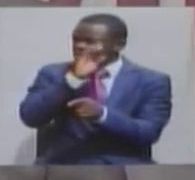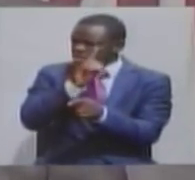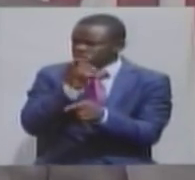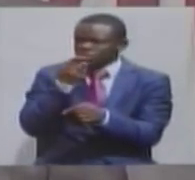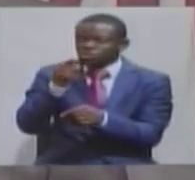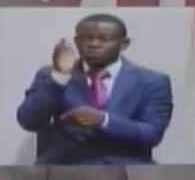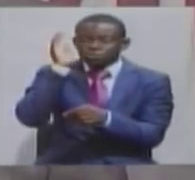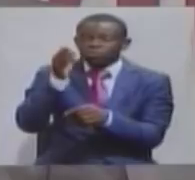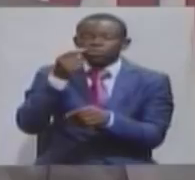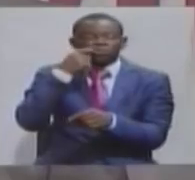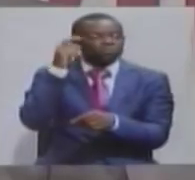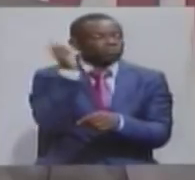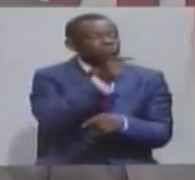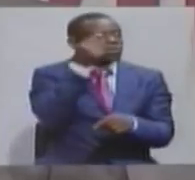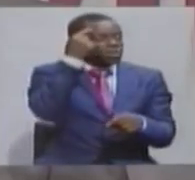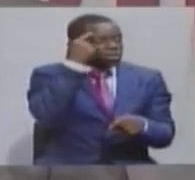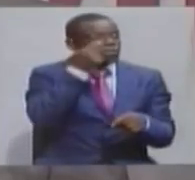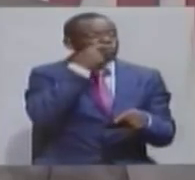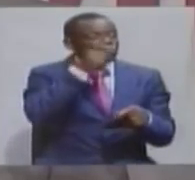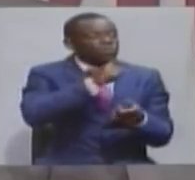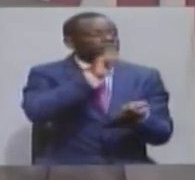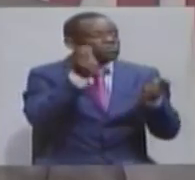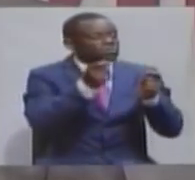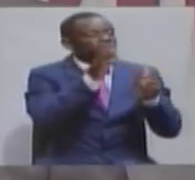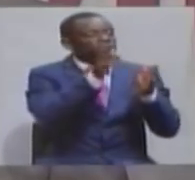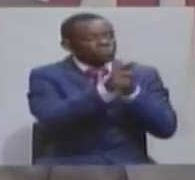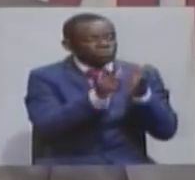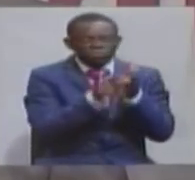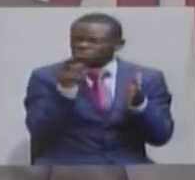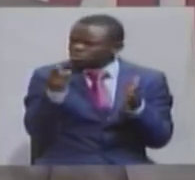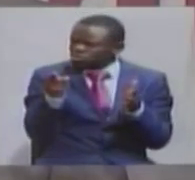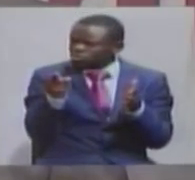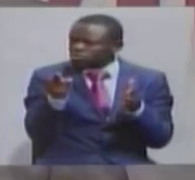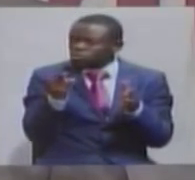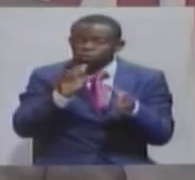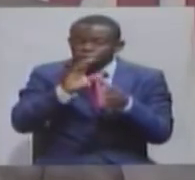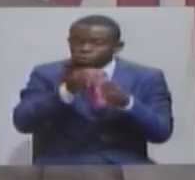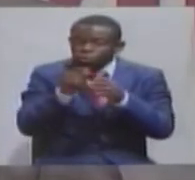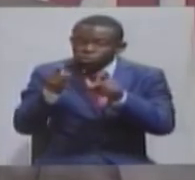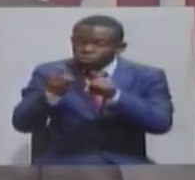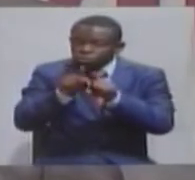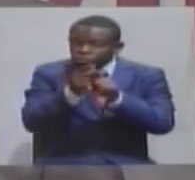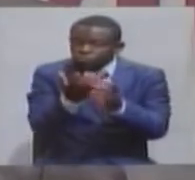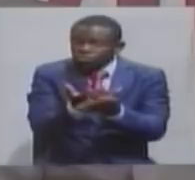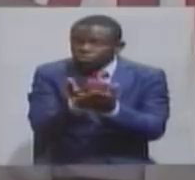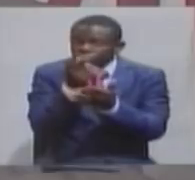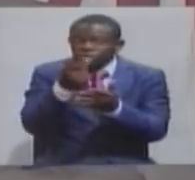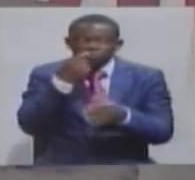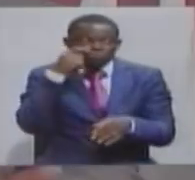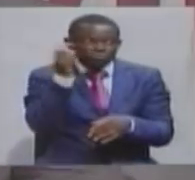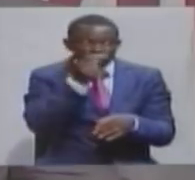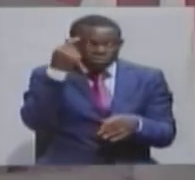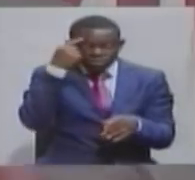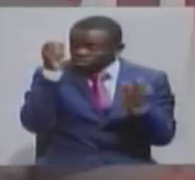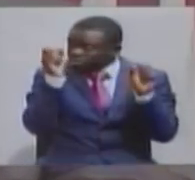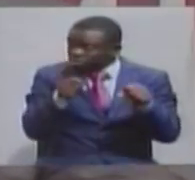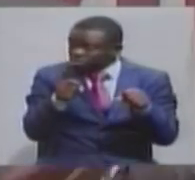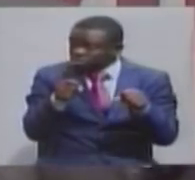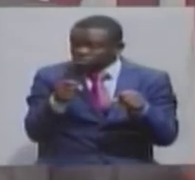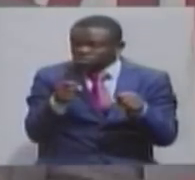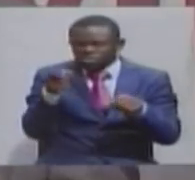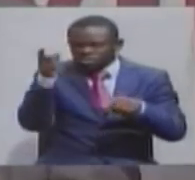us? No. They will not tell us. All they will do is to tell us these are the